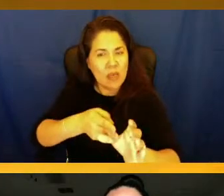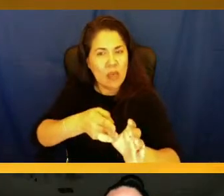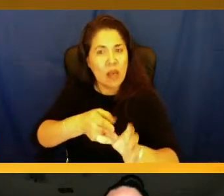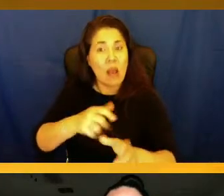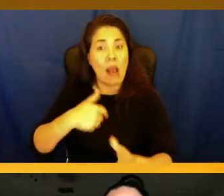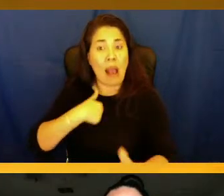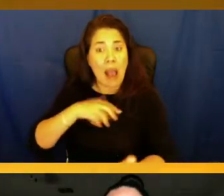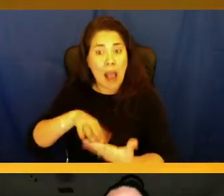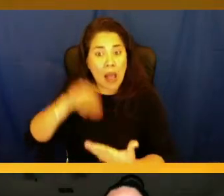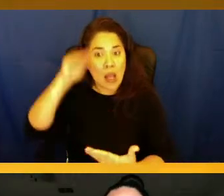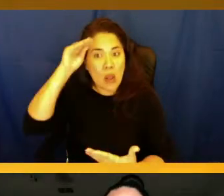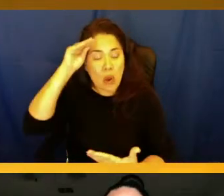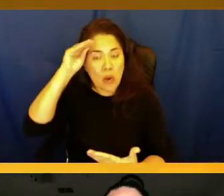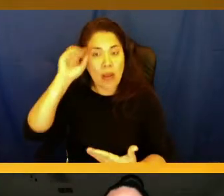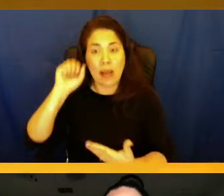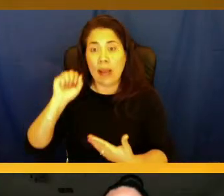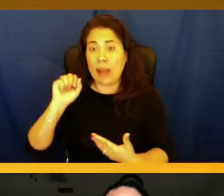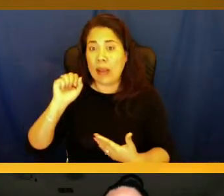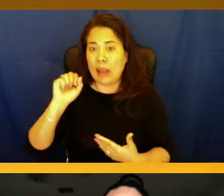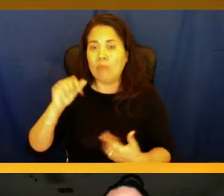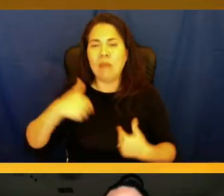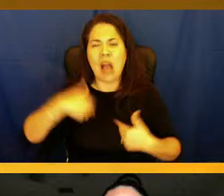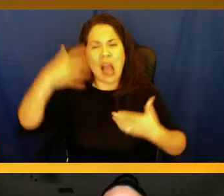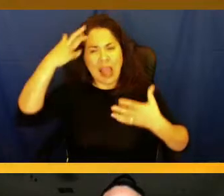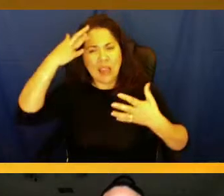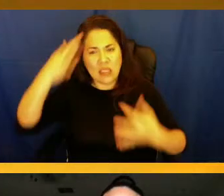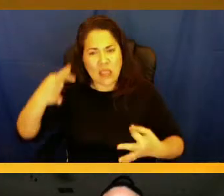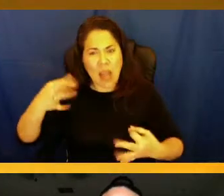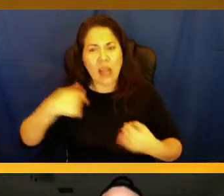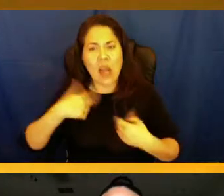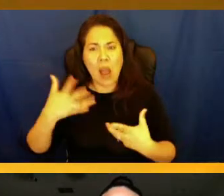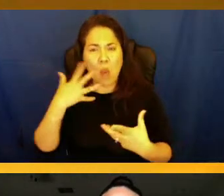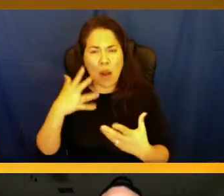learned that I decided to be an insider